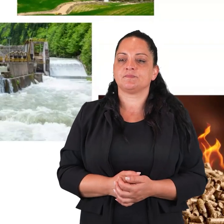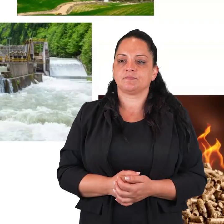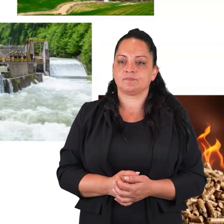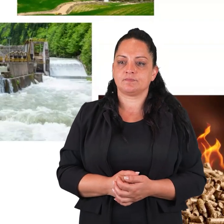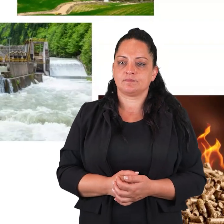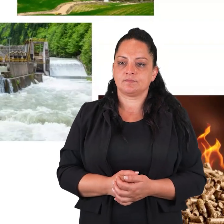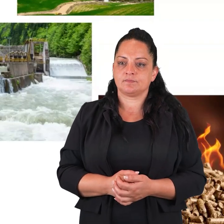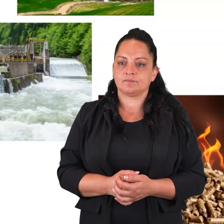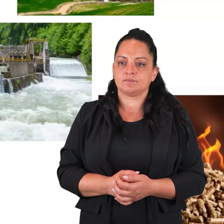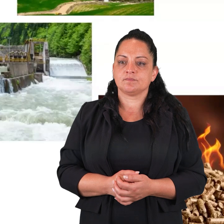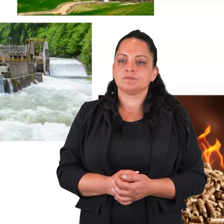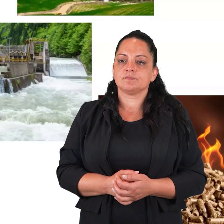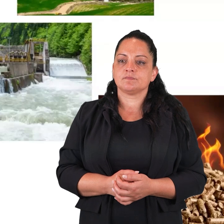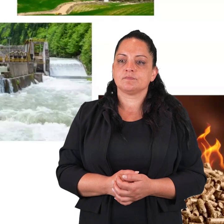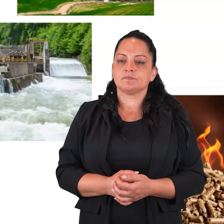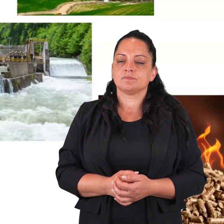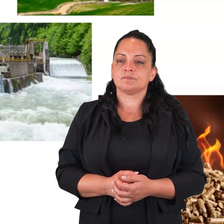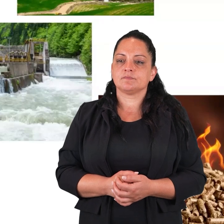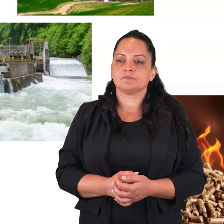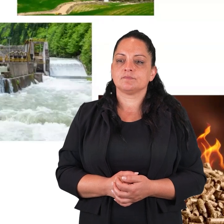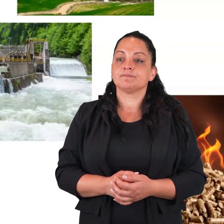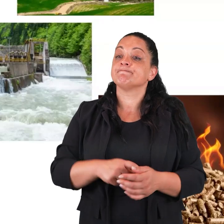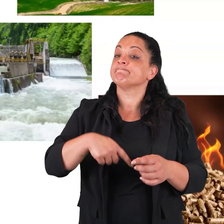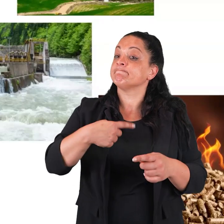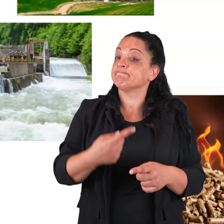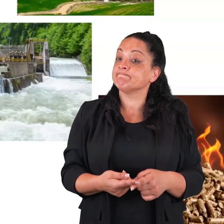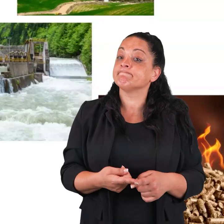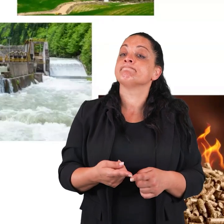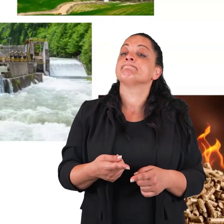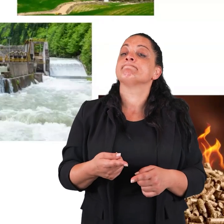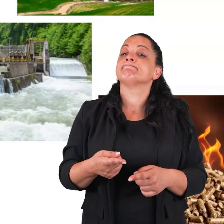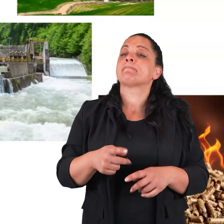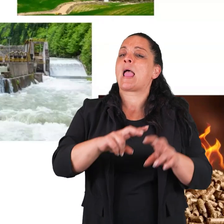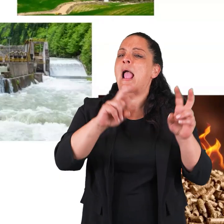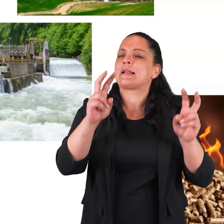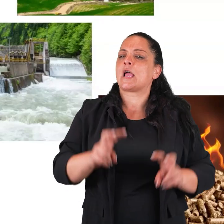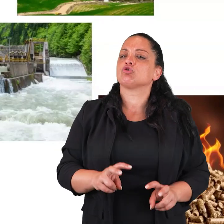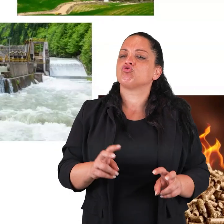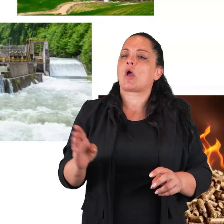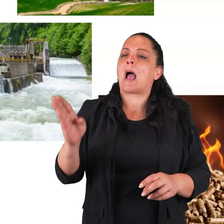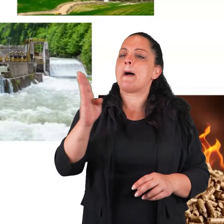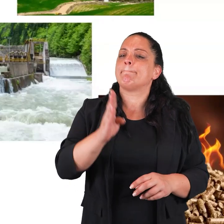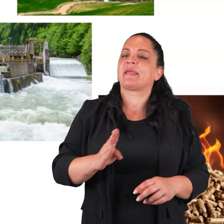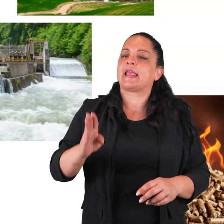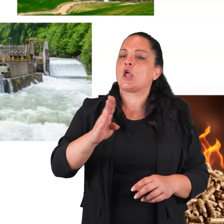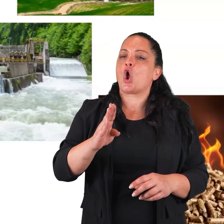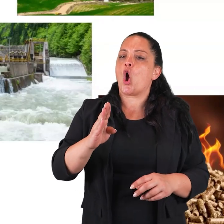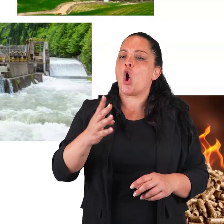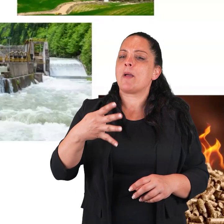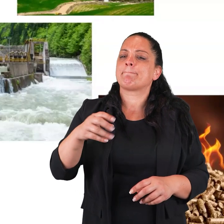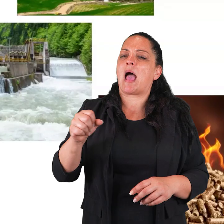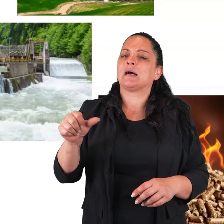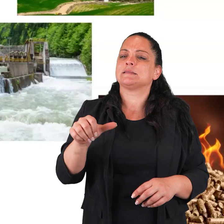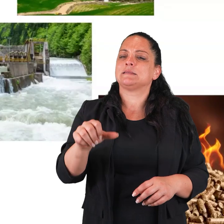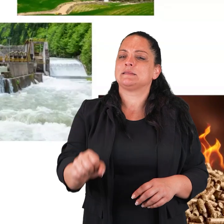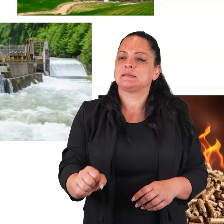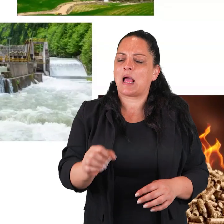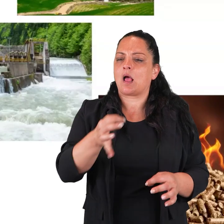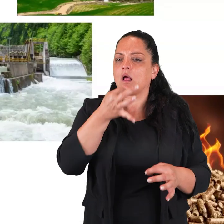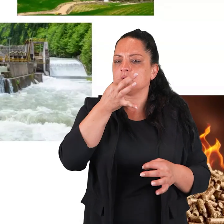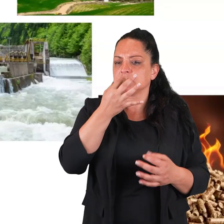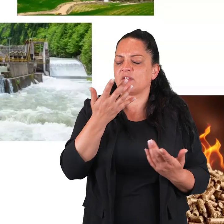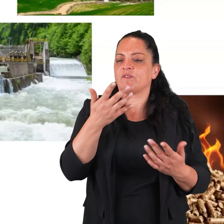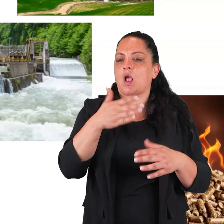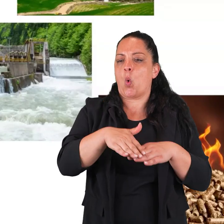into power, into energy. Then biomass energy that uses organic materials like wood or